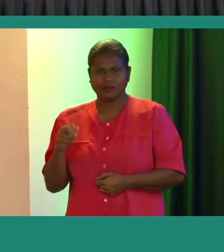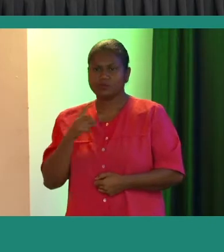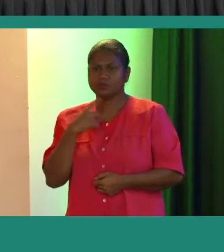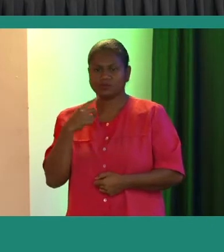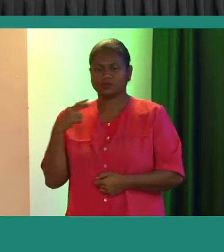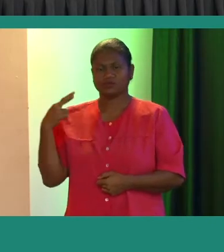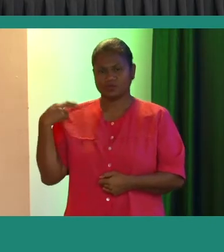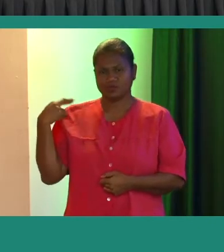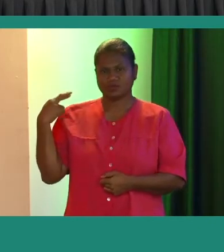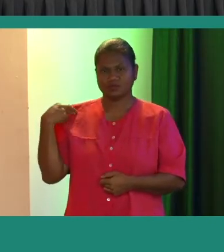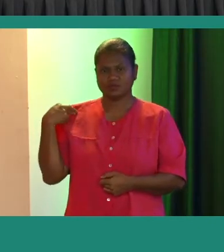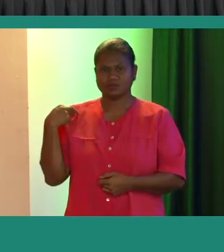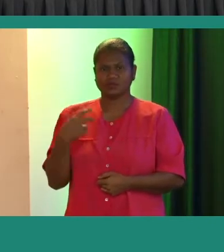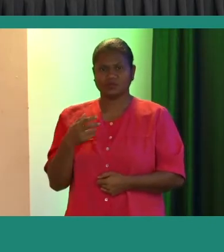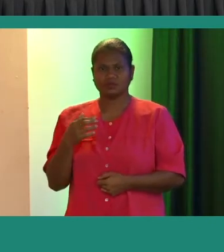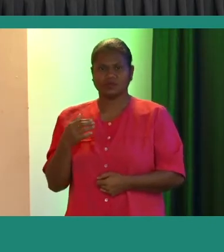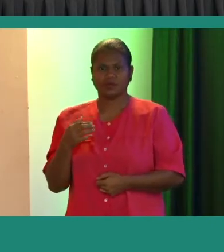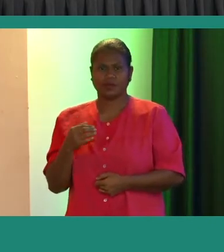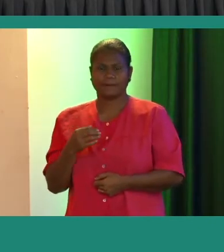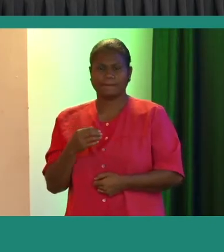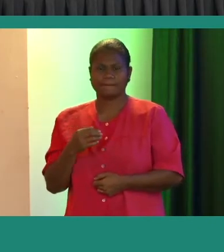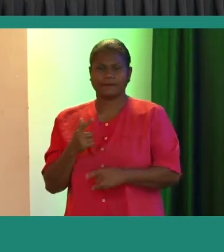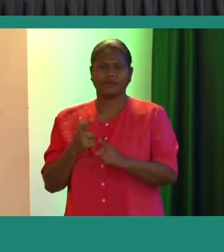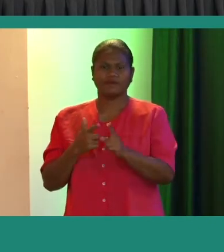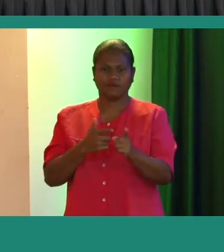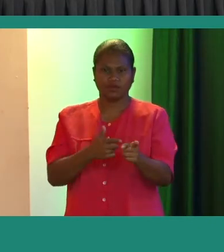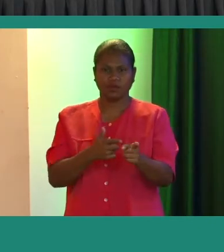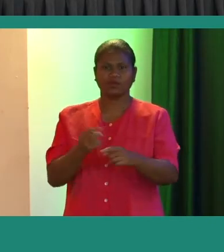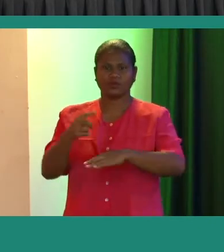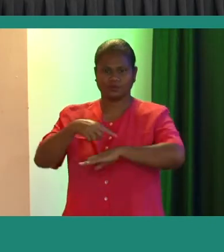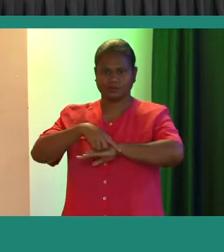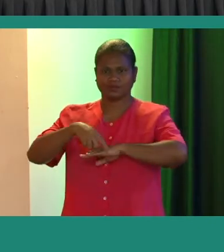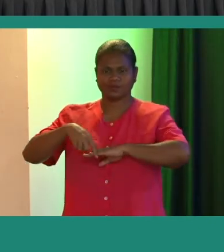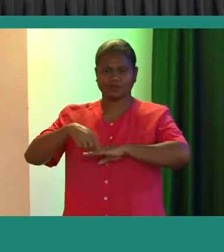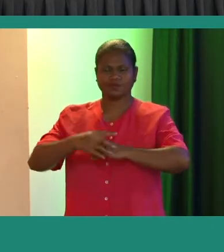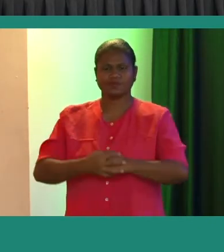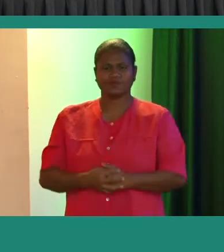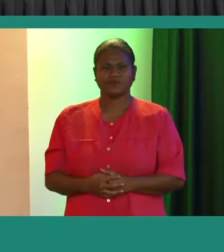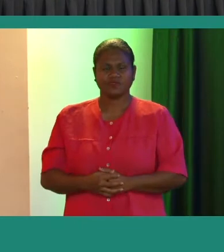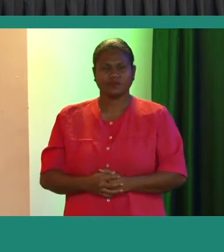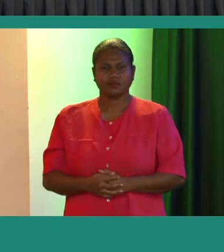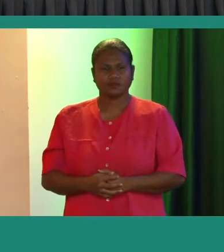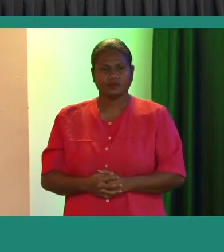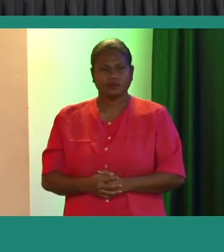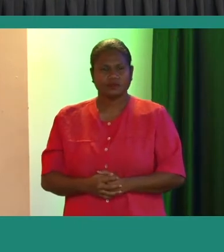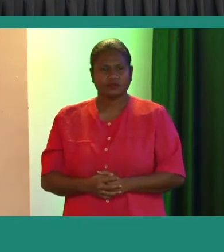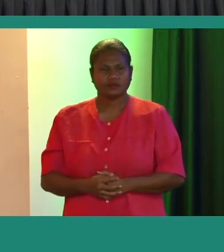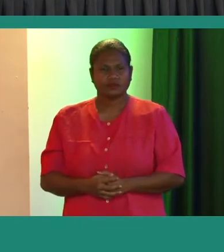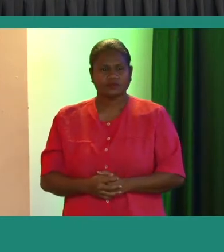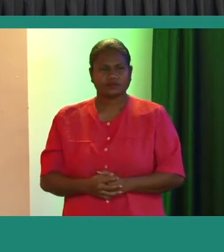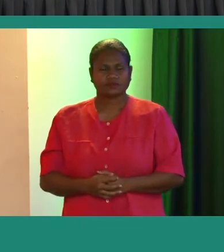research done. We have not at the department